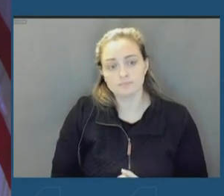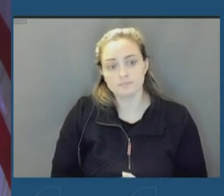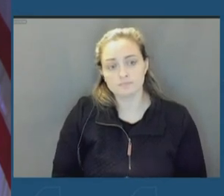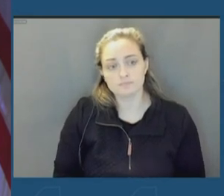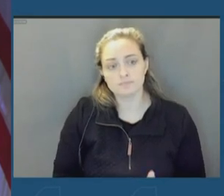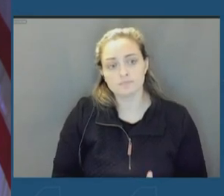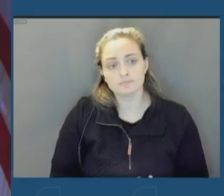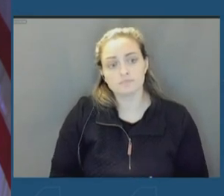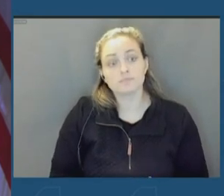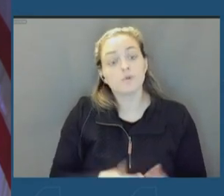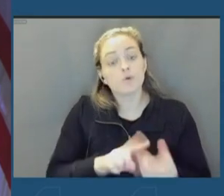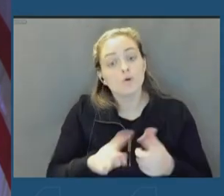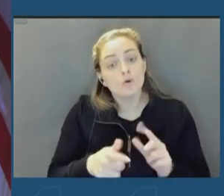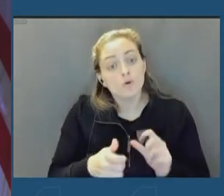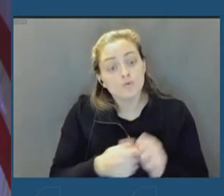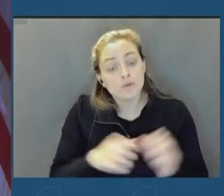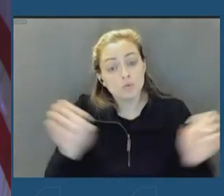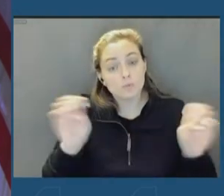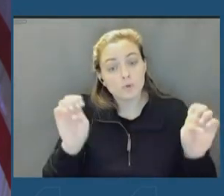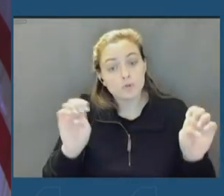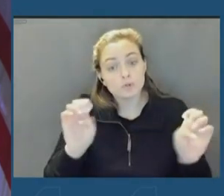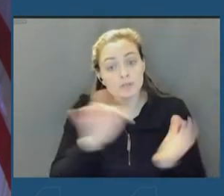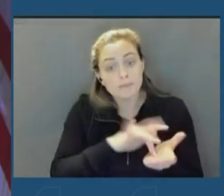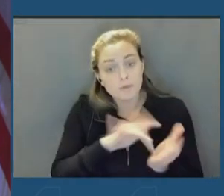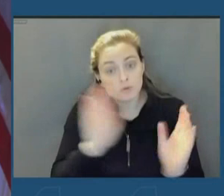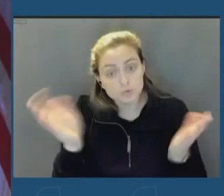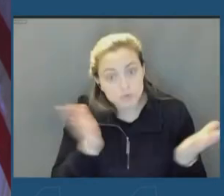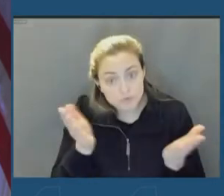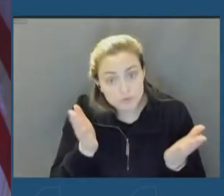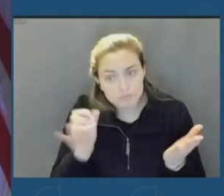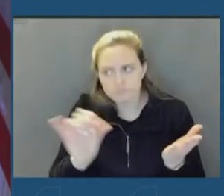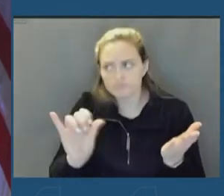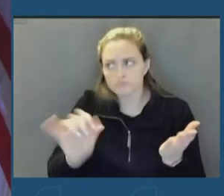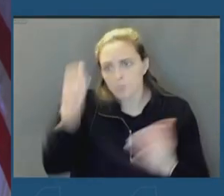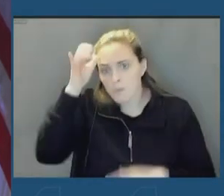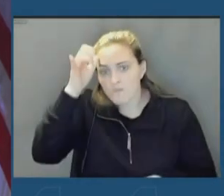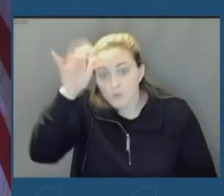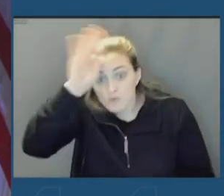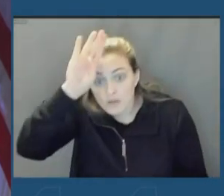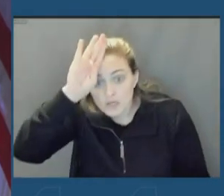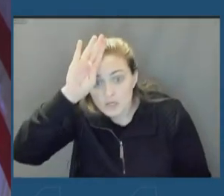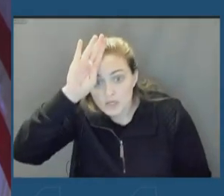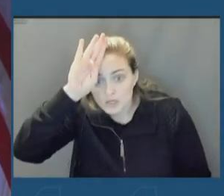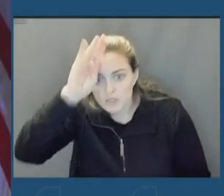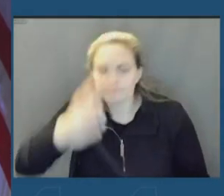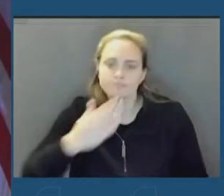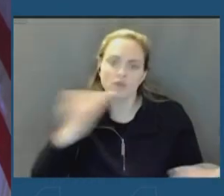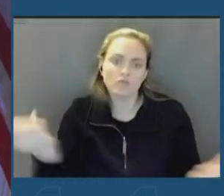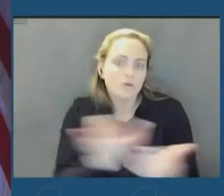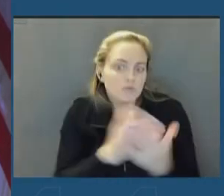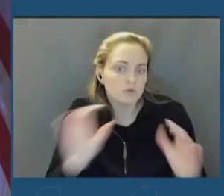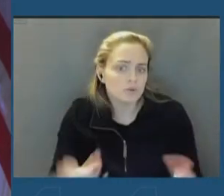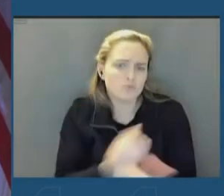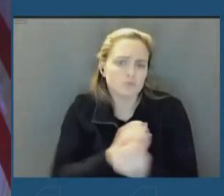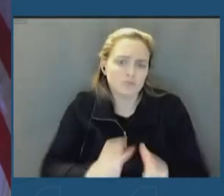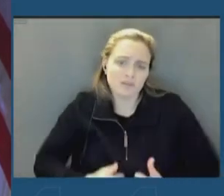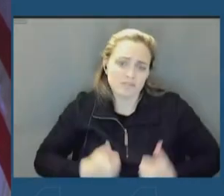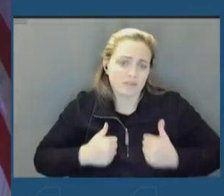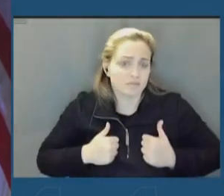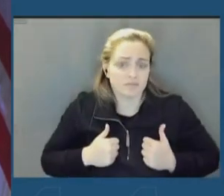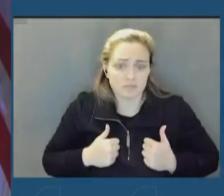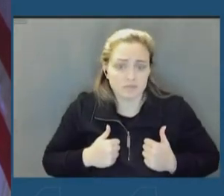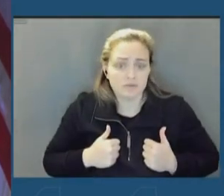To our friends with Emergency Medical Services as well as to Buffalo Fire, I want to thank you for all that you did to save lives during the storm.